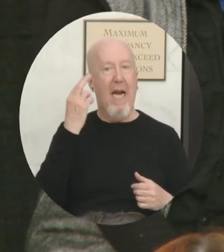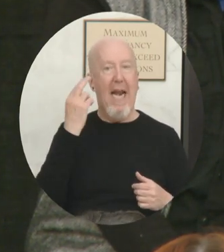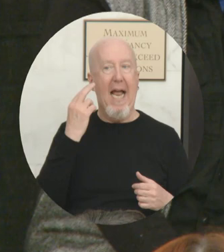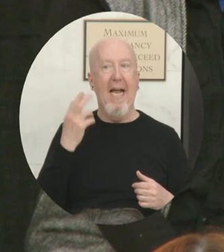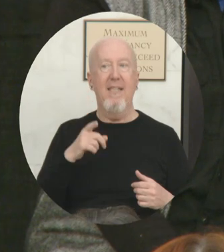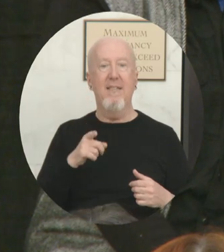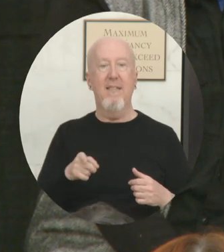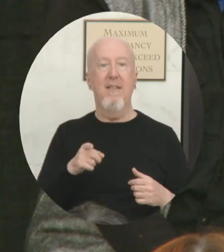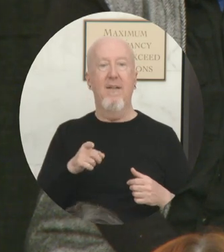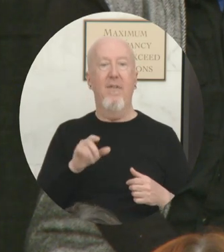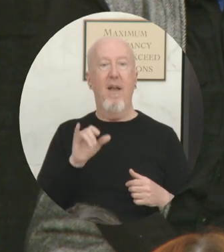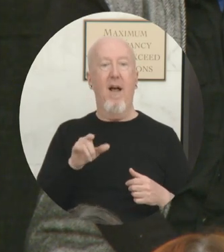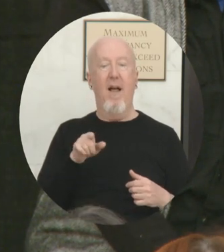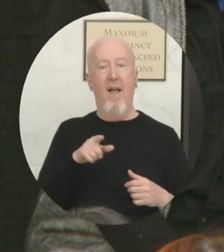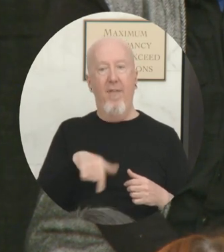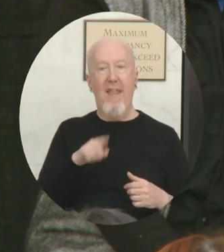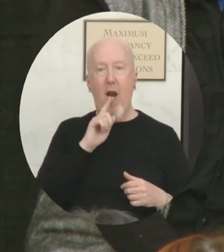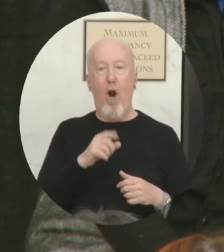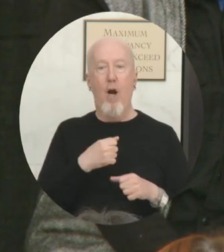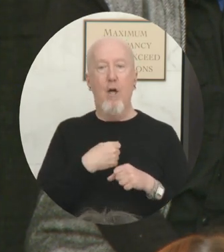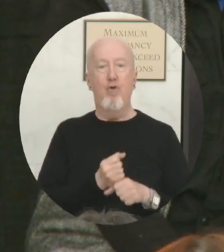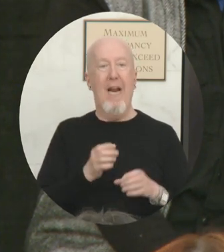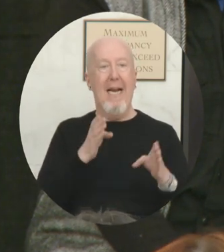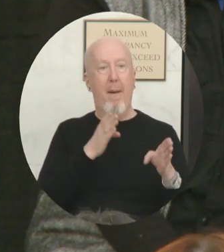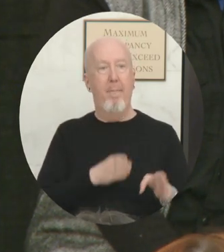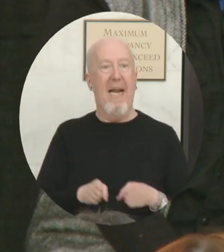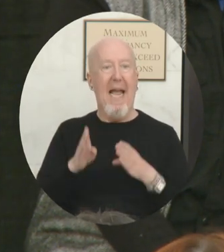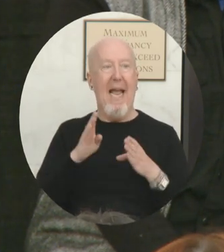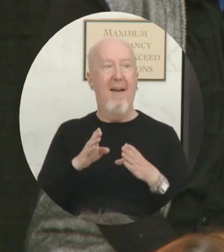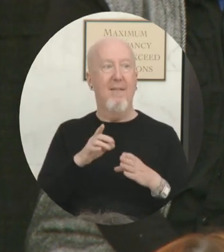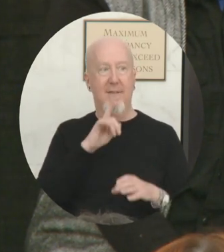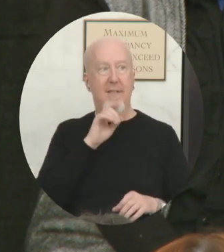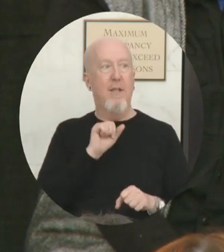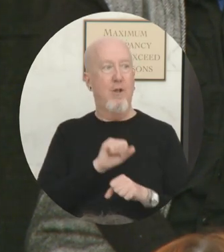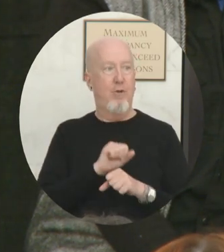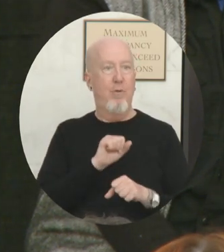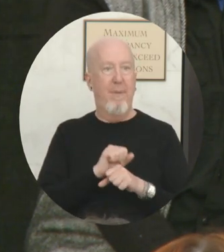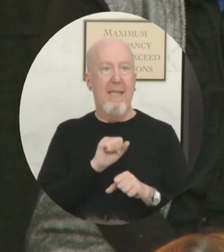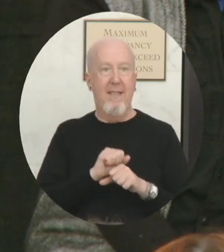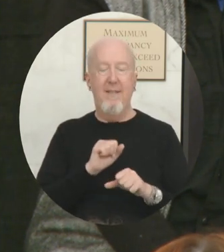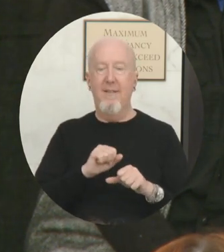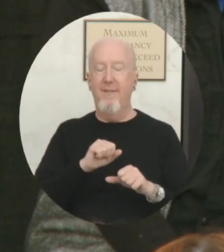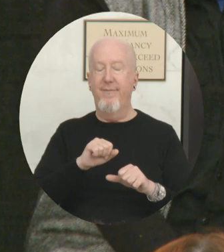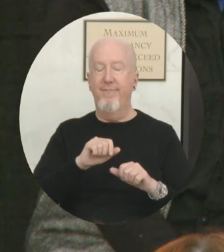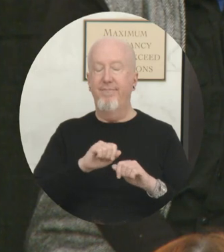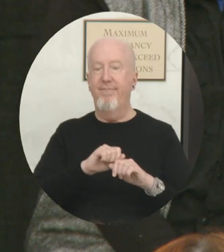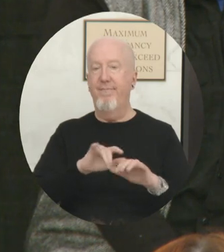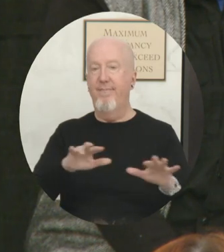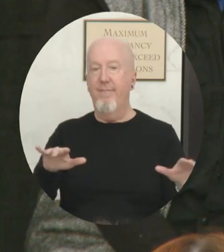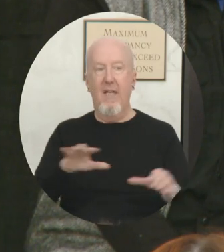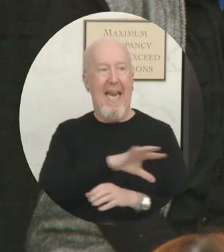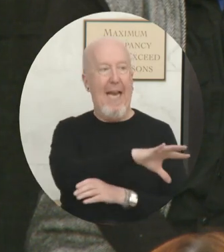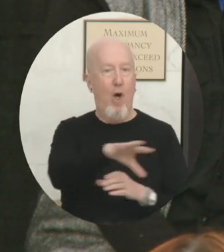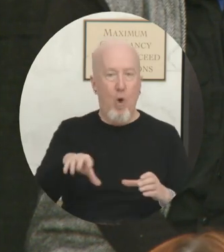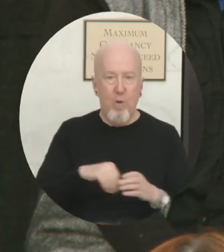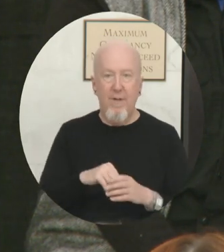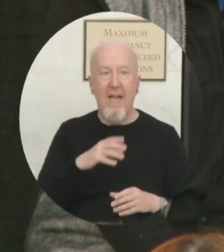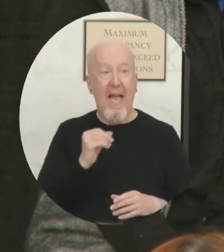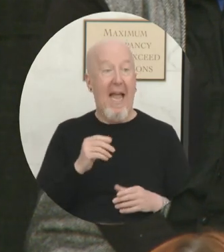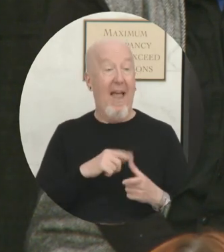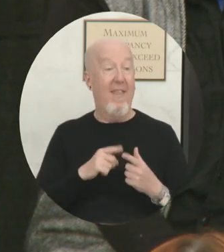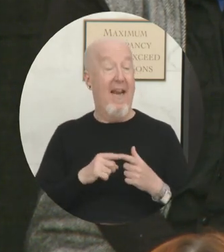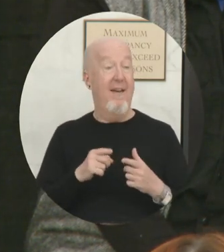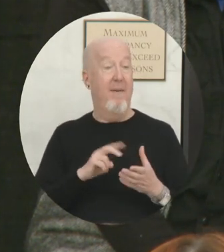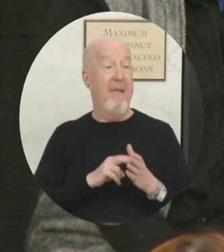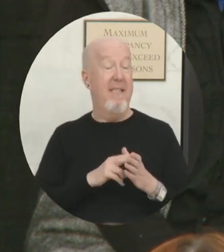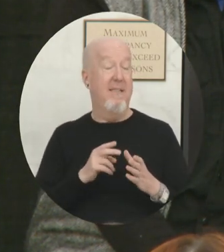they're creating a plan that is truly inclusive and that is enabling the entire